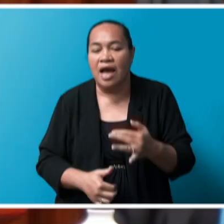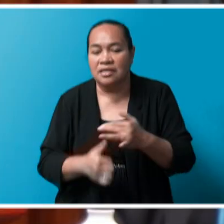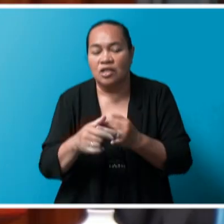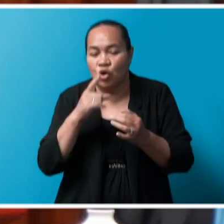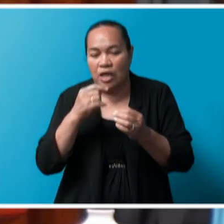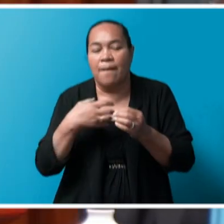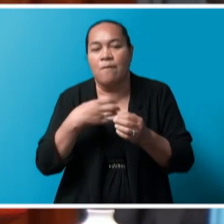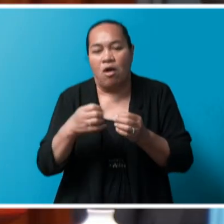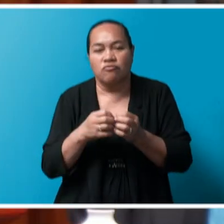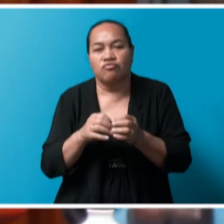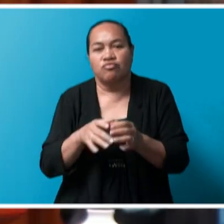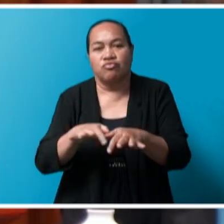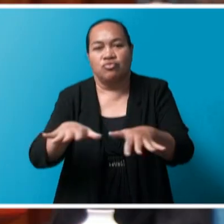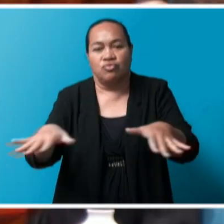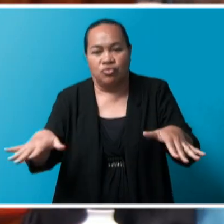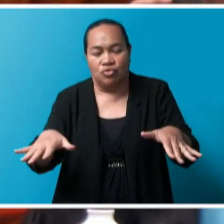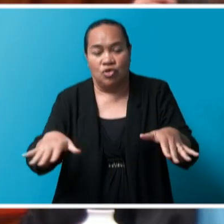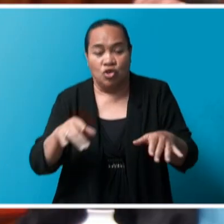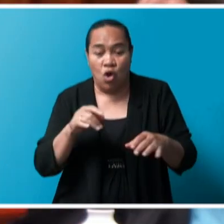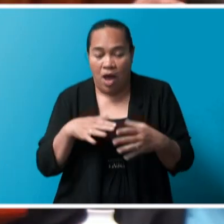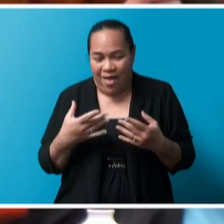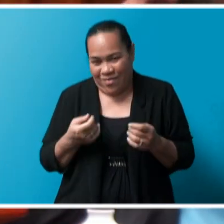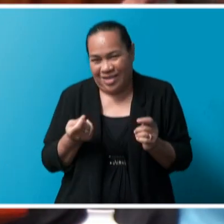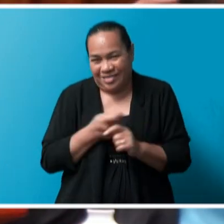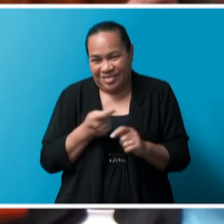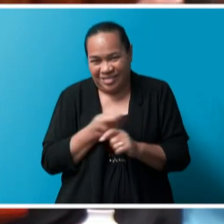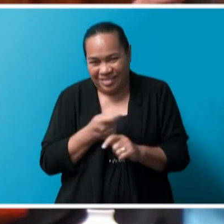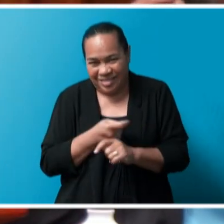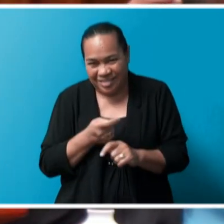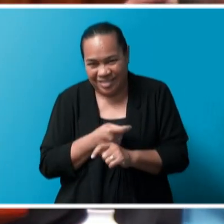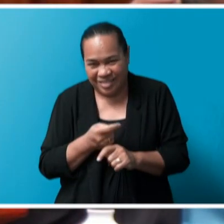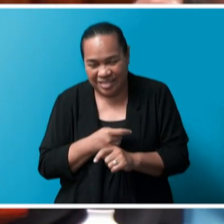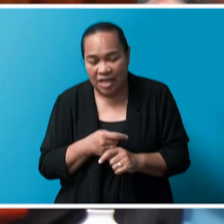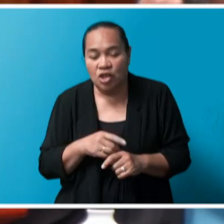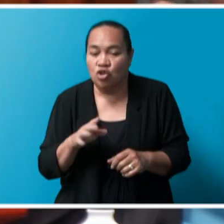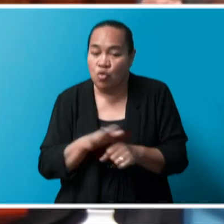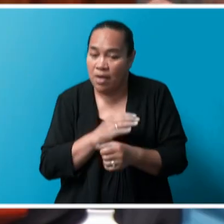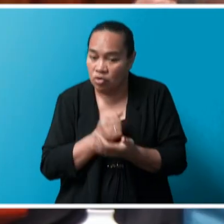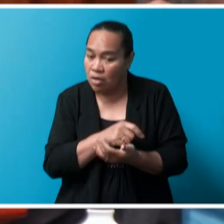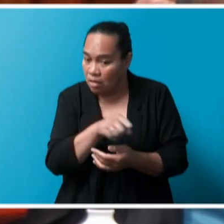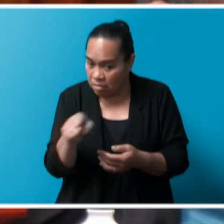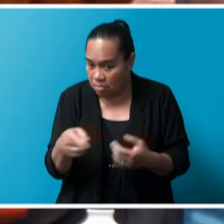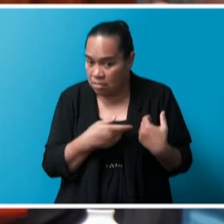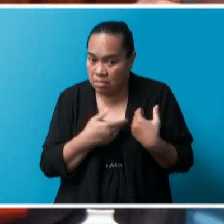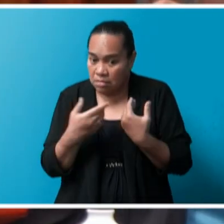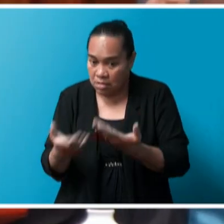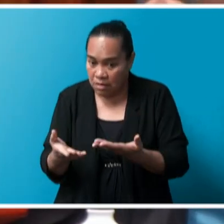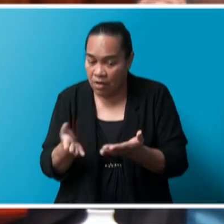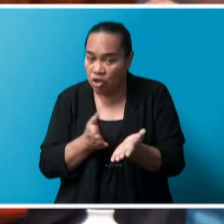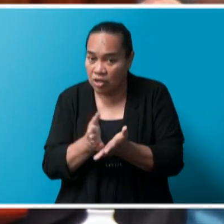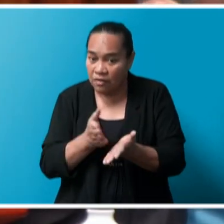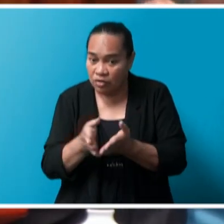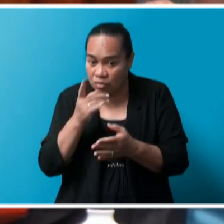ownership. This reform strengthens the institution responsible for delivering housing services while ensuring they